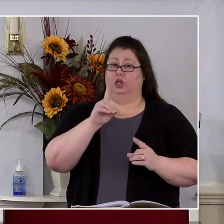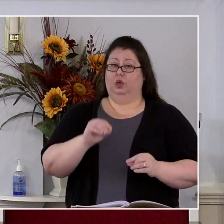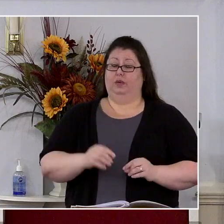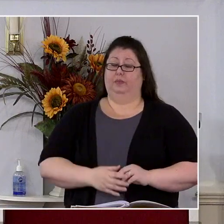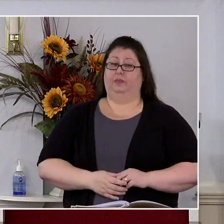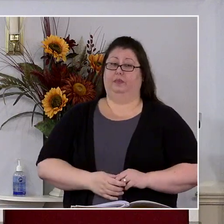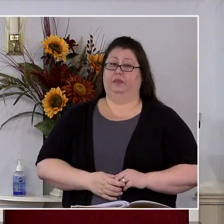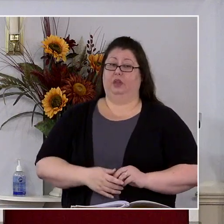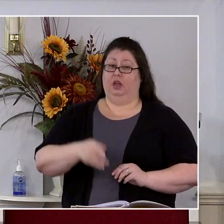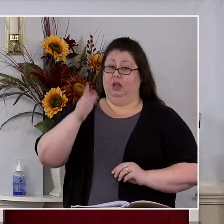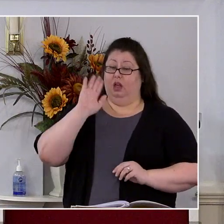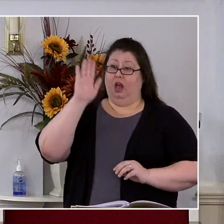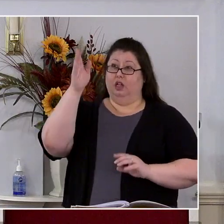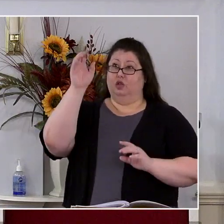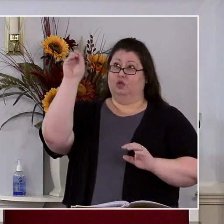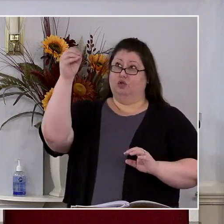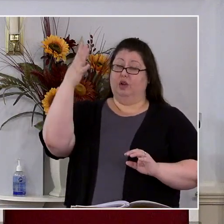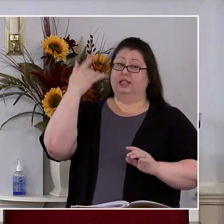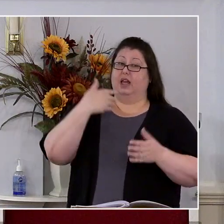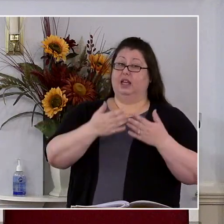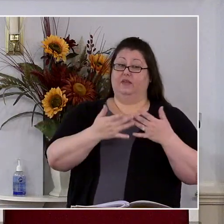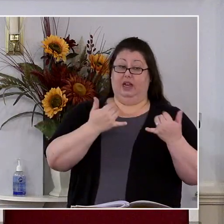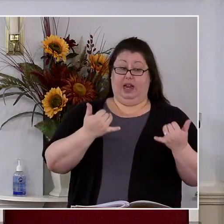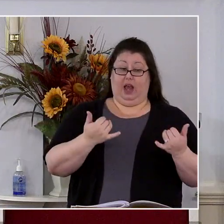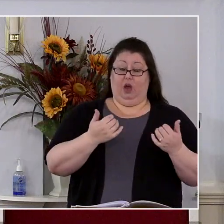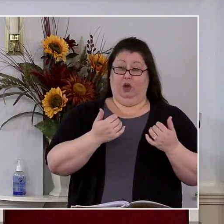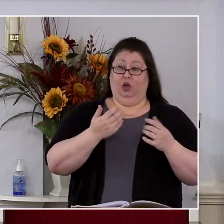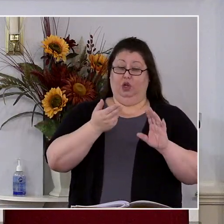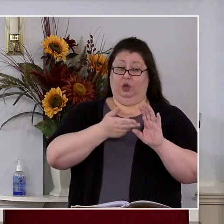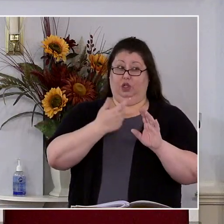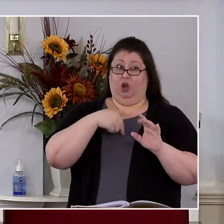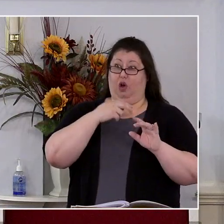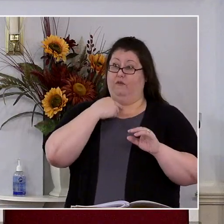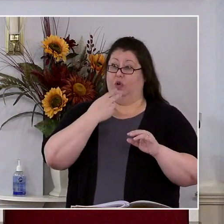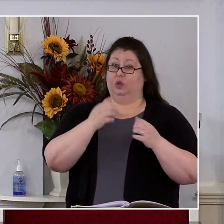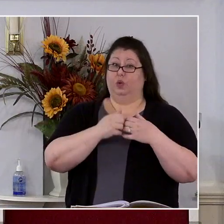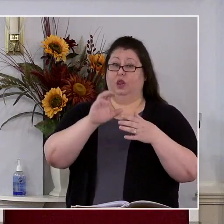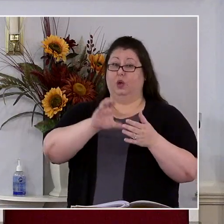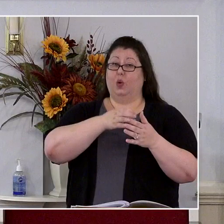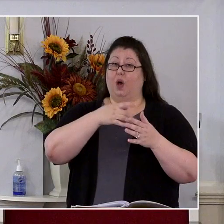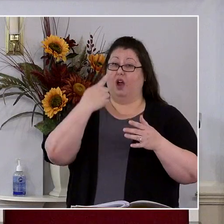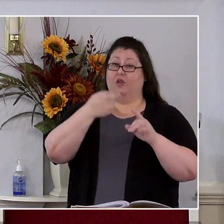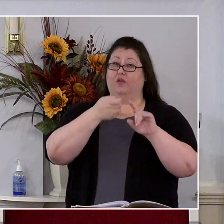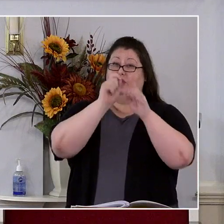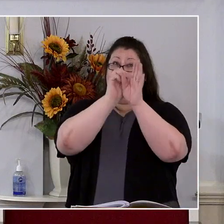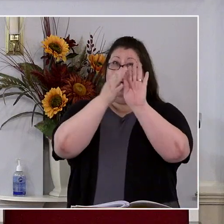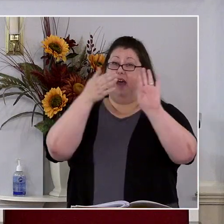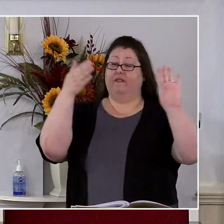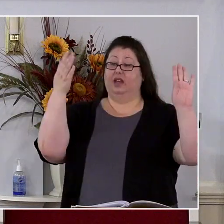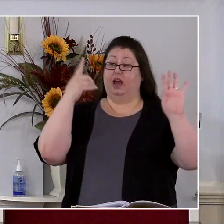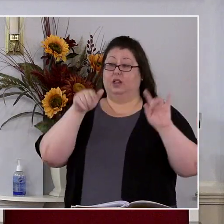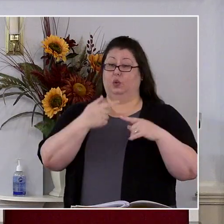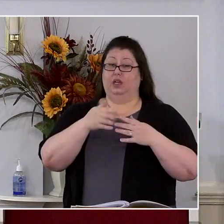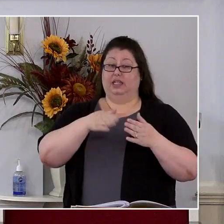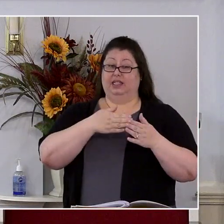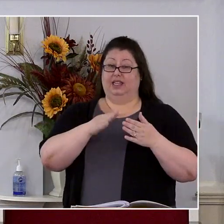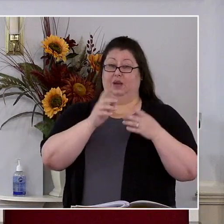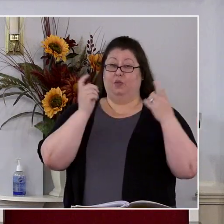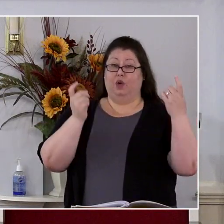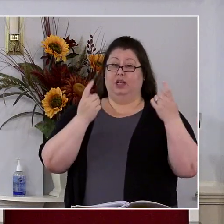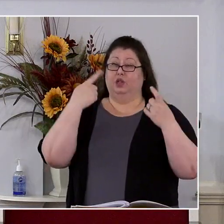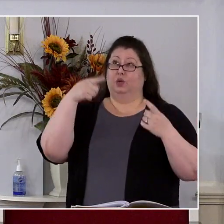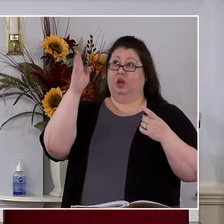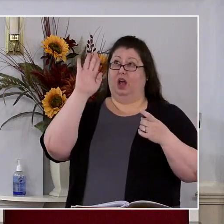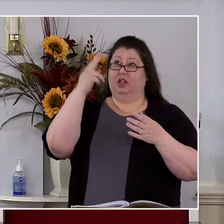And it is God's grace that even now joins our voices with the choir of heaven as we sing praises